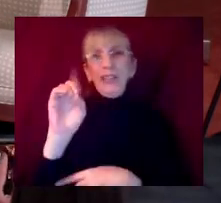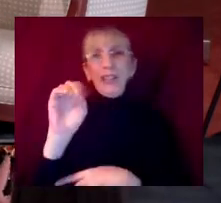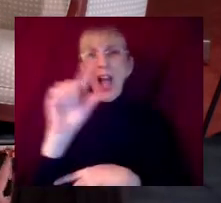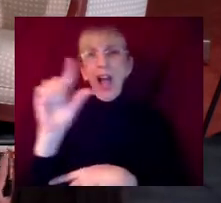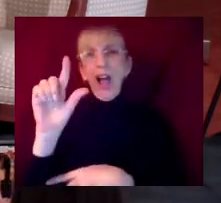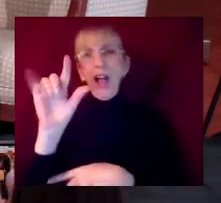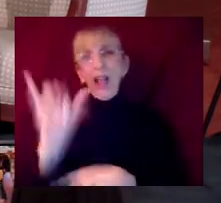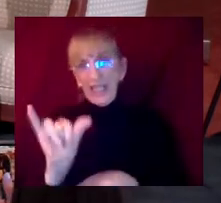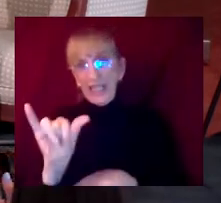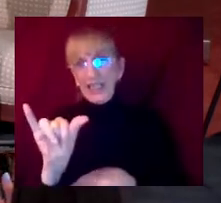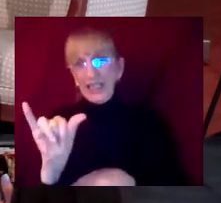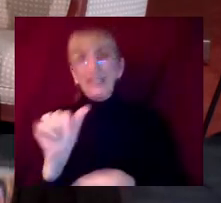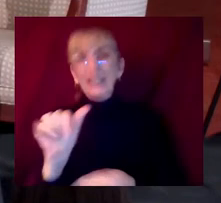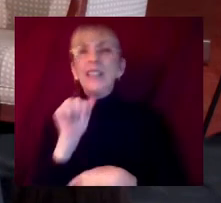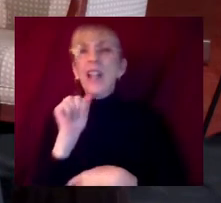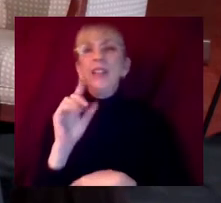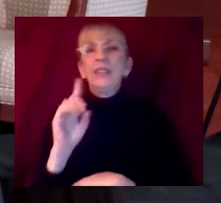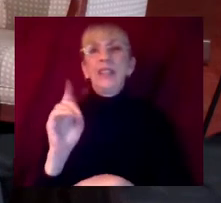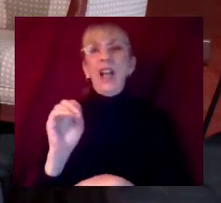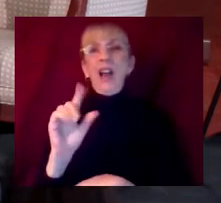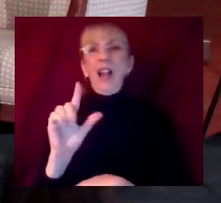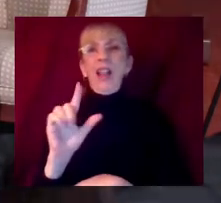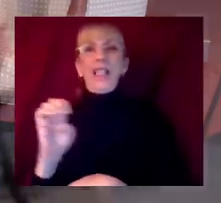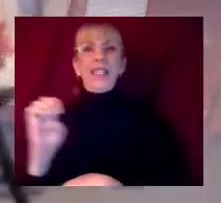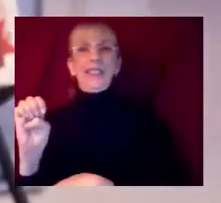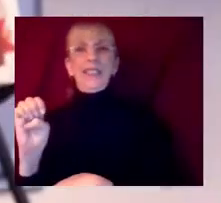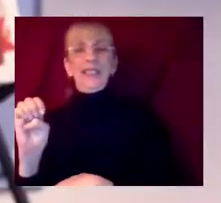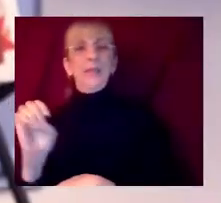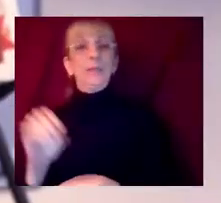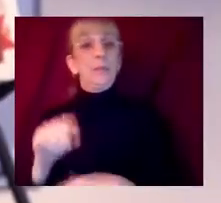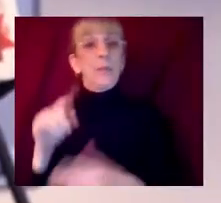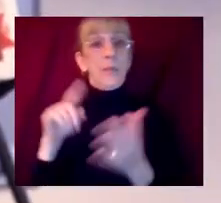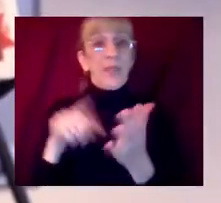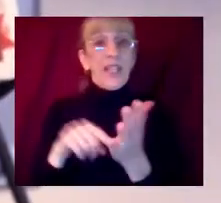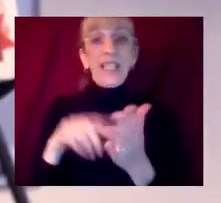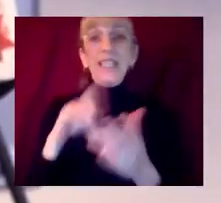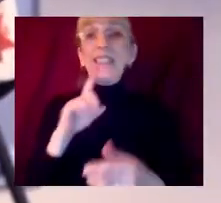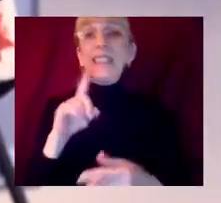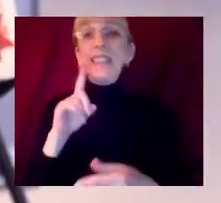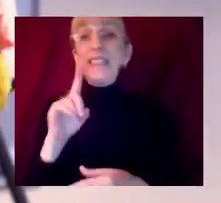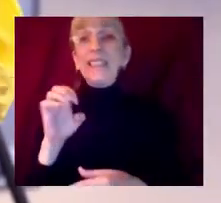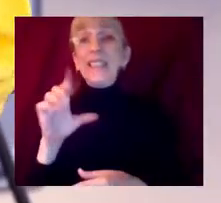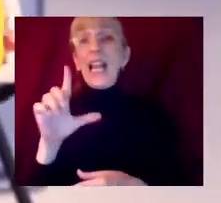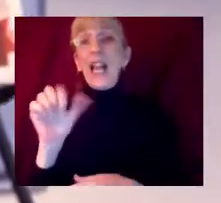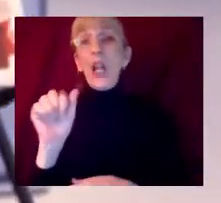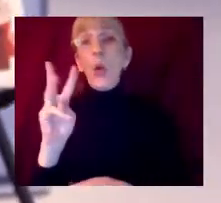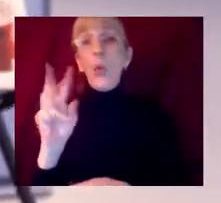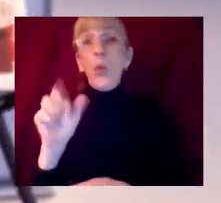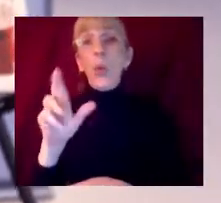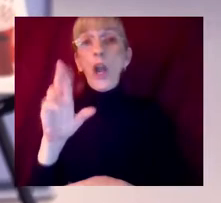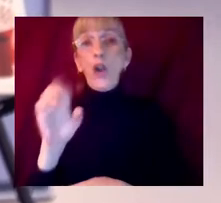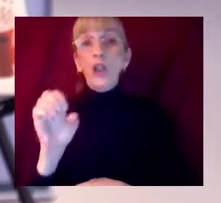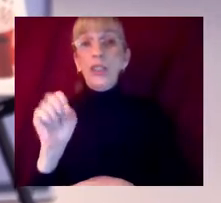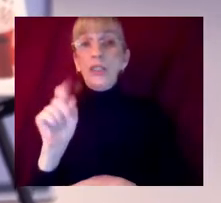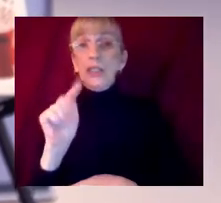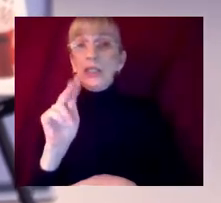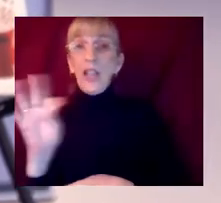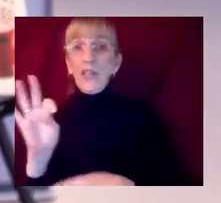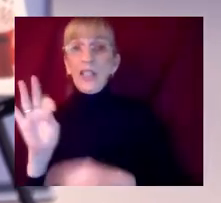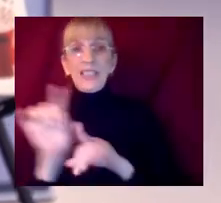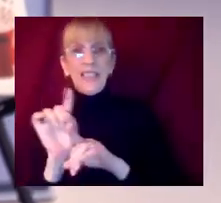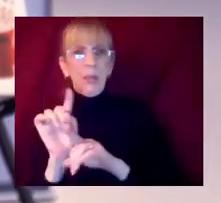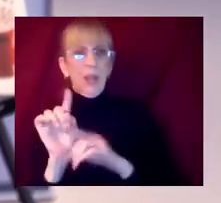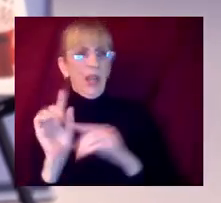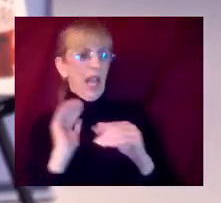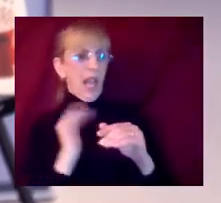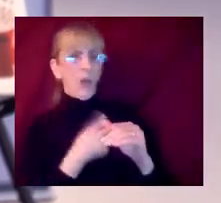you. This is Delaware stuff, kind of like our goo-goo clusters are out of Nashville, right? So this That's is